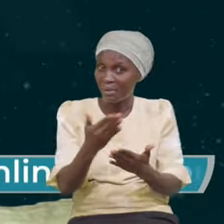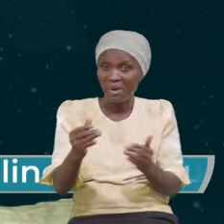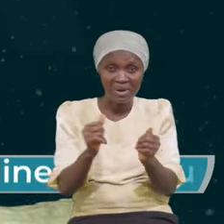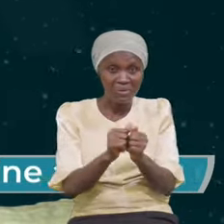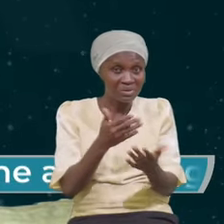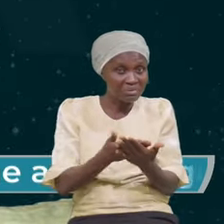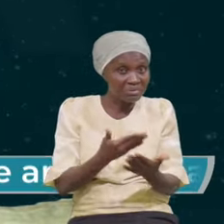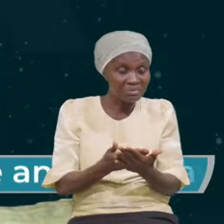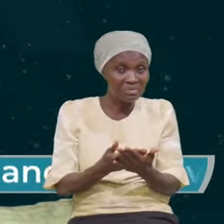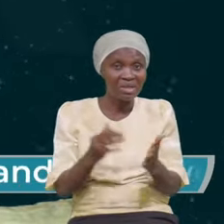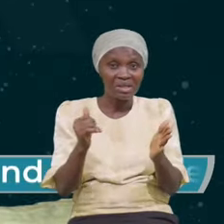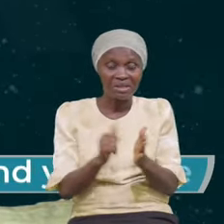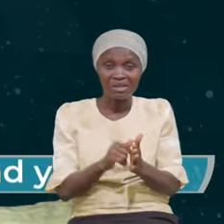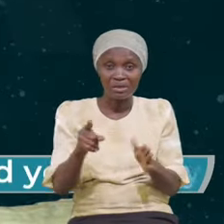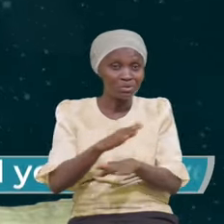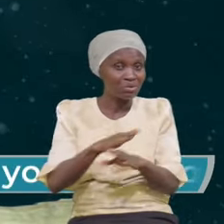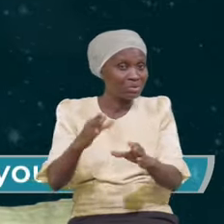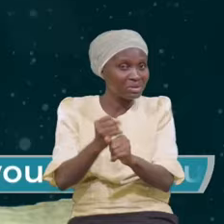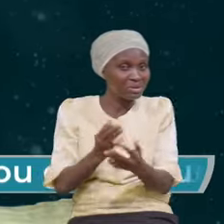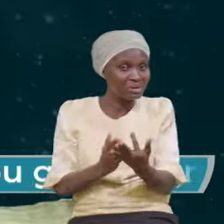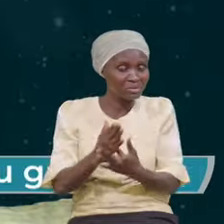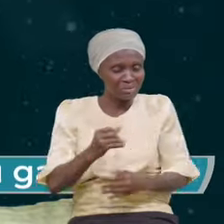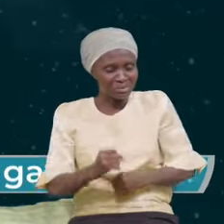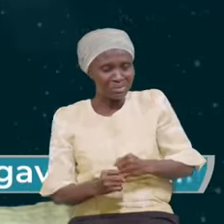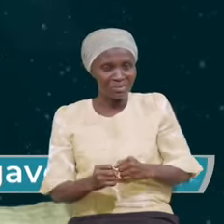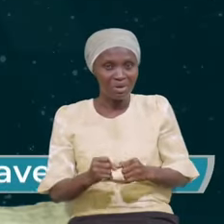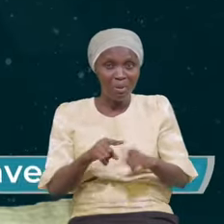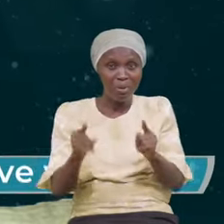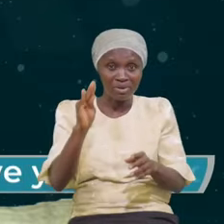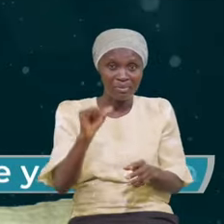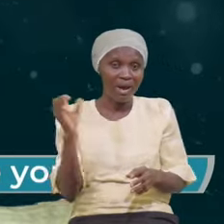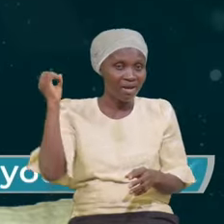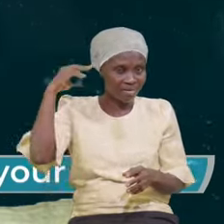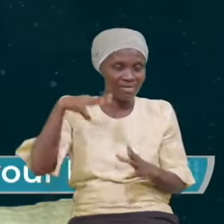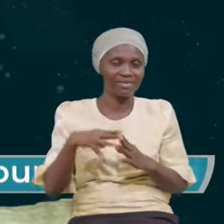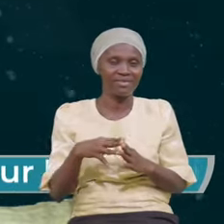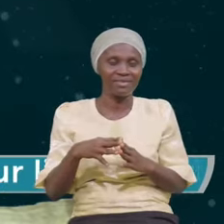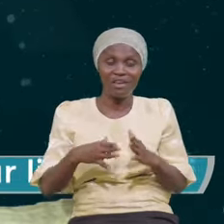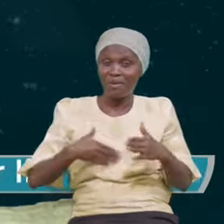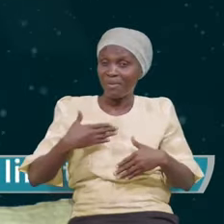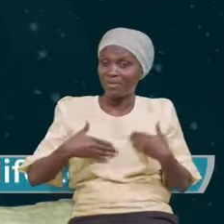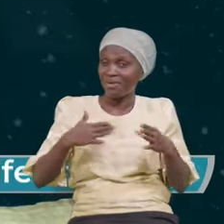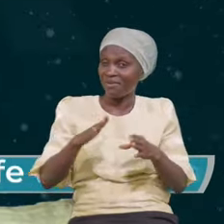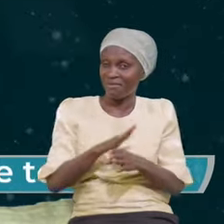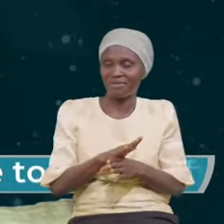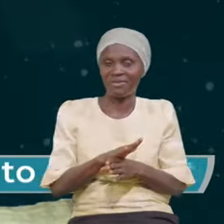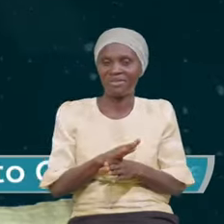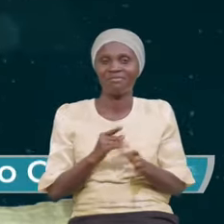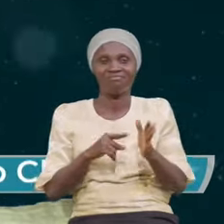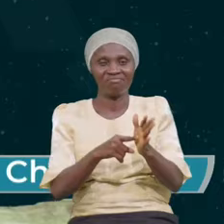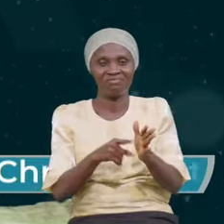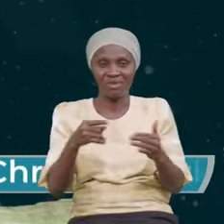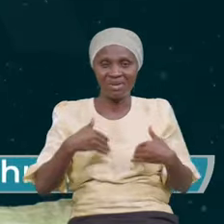salvation you didn't get through struggling you got it by grace joyfully disclose your